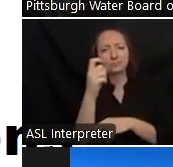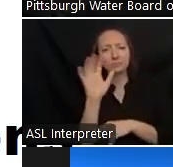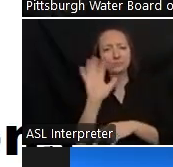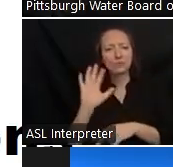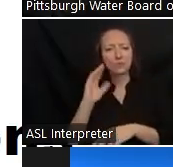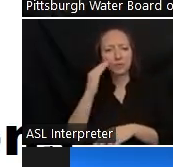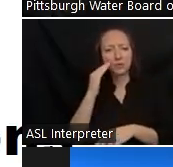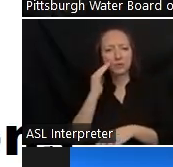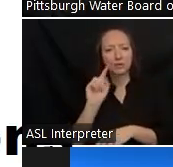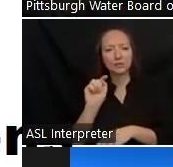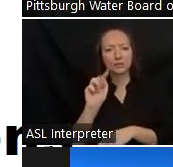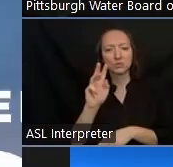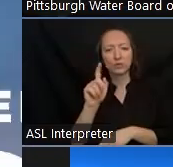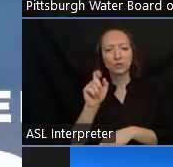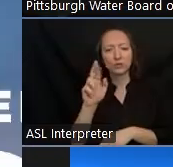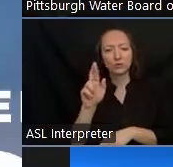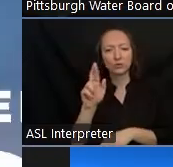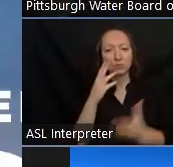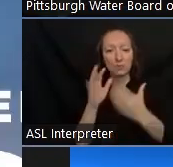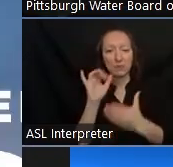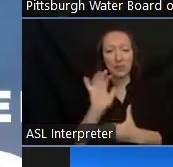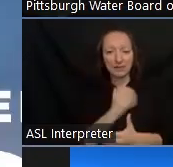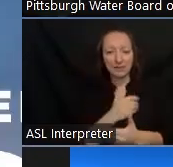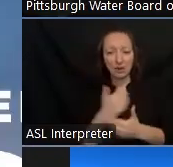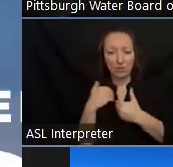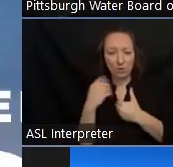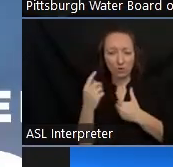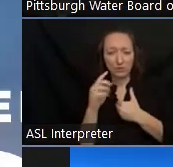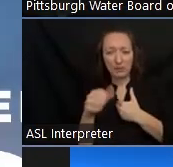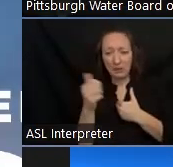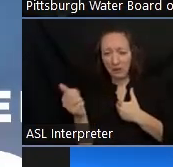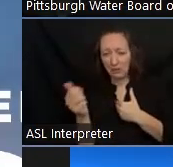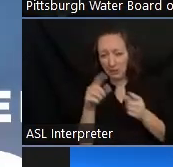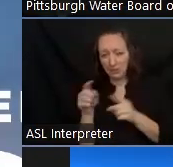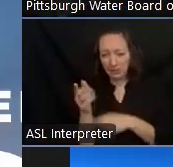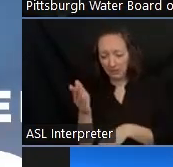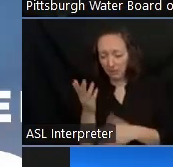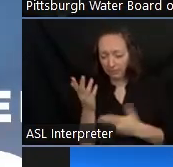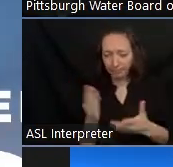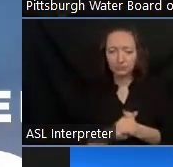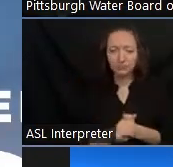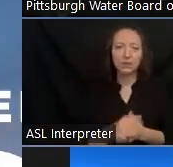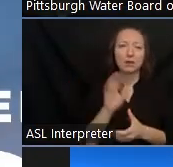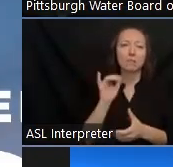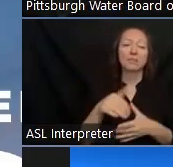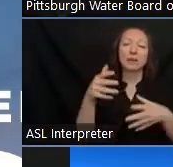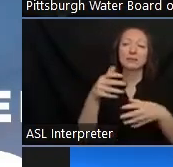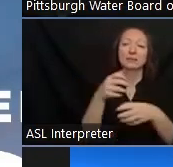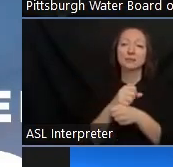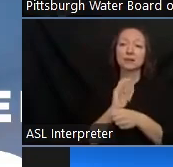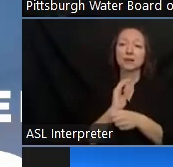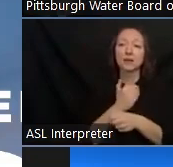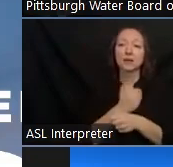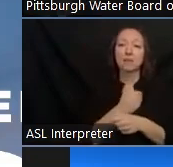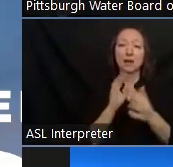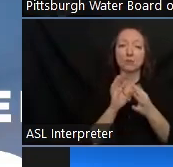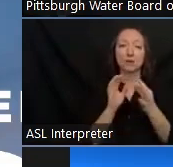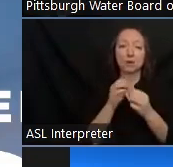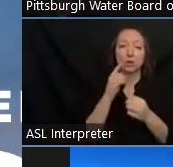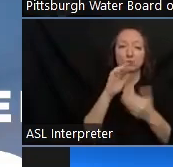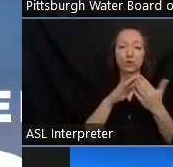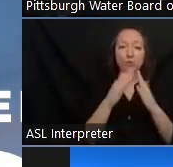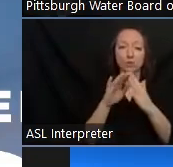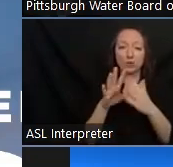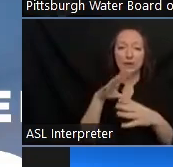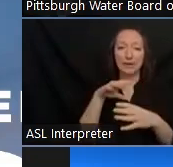fault. That might be something else going on there. So that wraps up my remarks on the community engagement updates. I want to